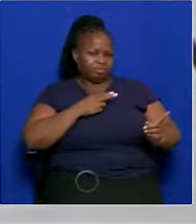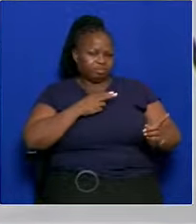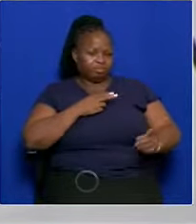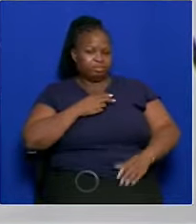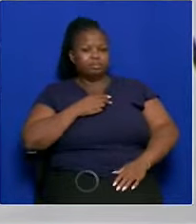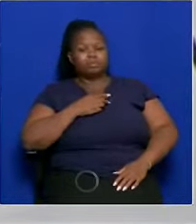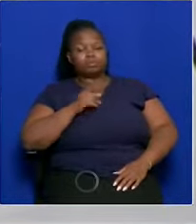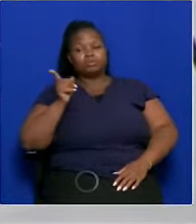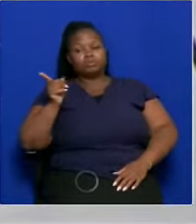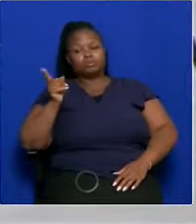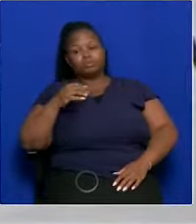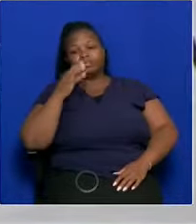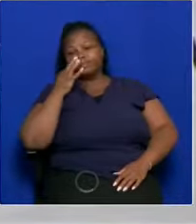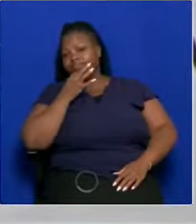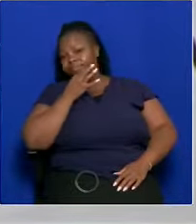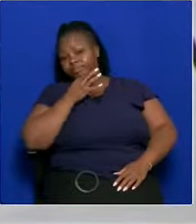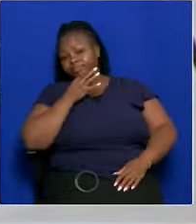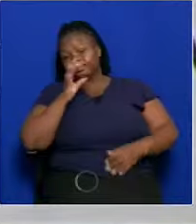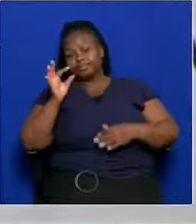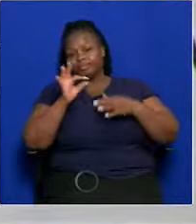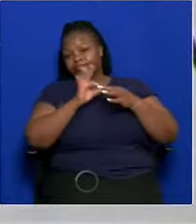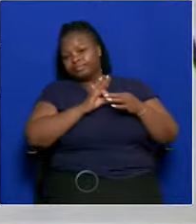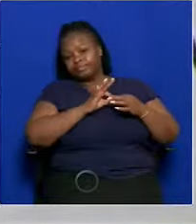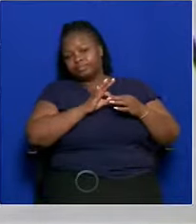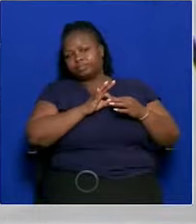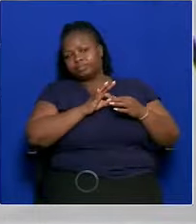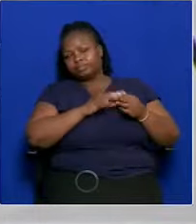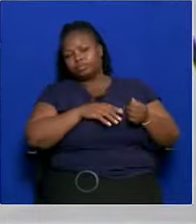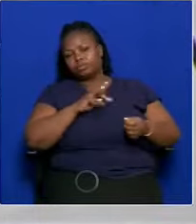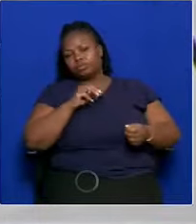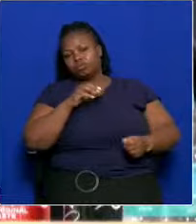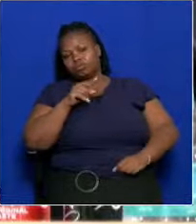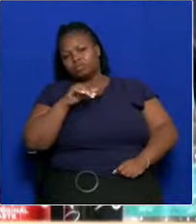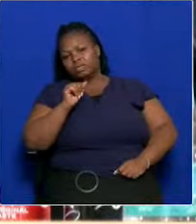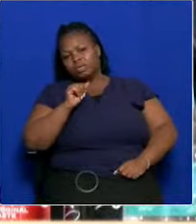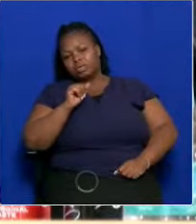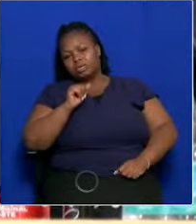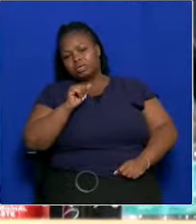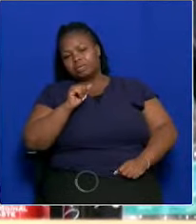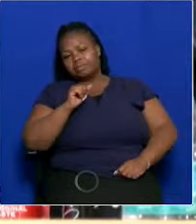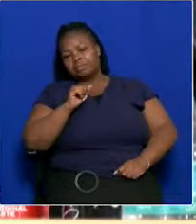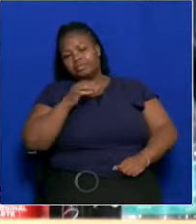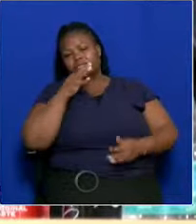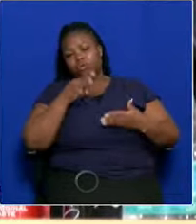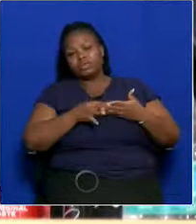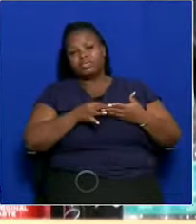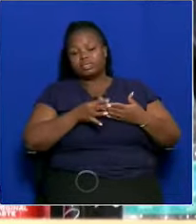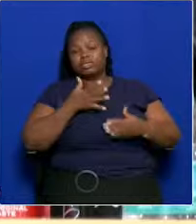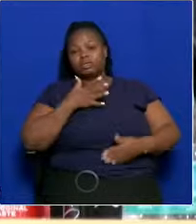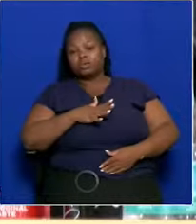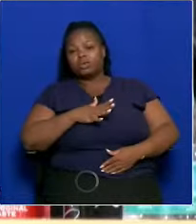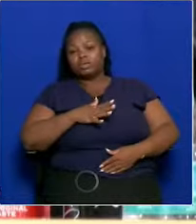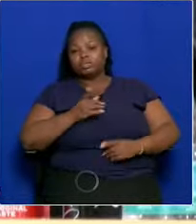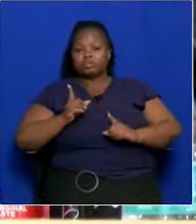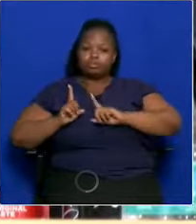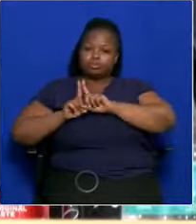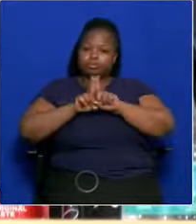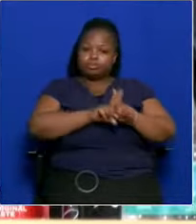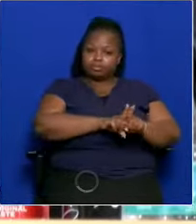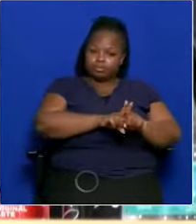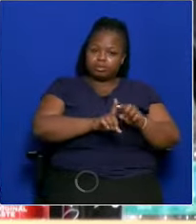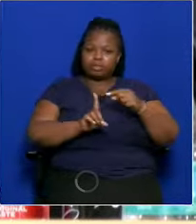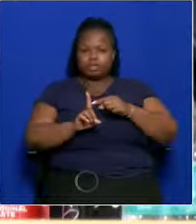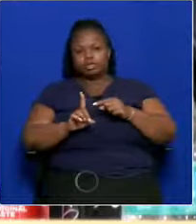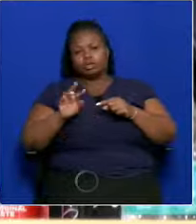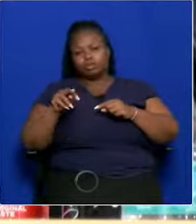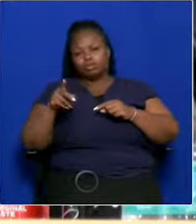as it related to Mr. Musa Kaula, and he wanted to be accompanied by Sergeant Nkosi,